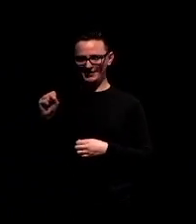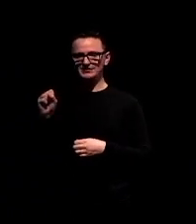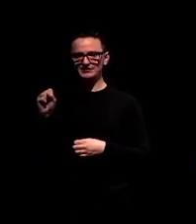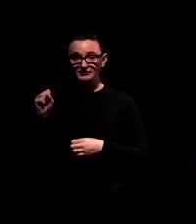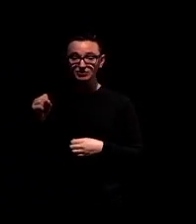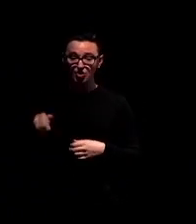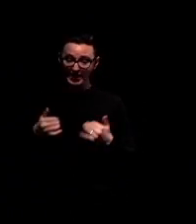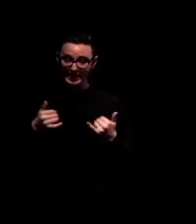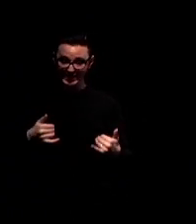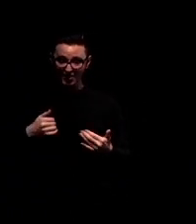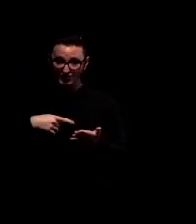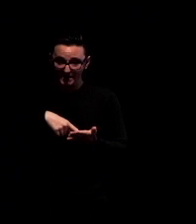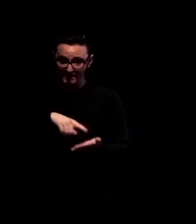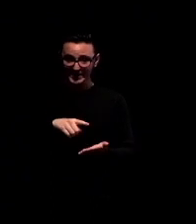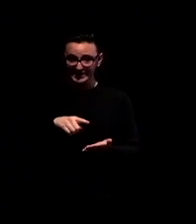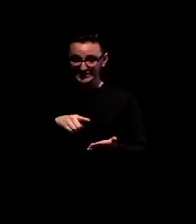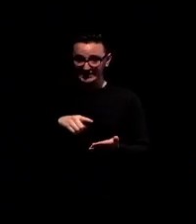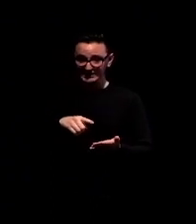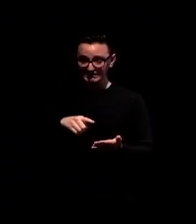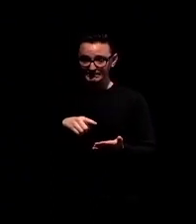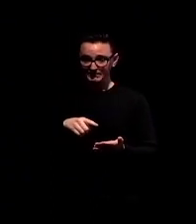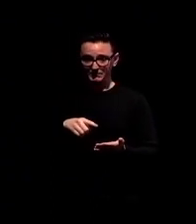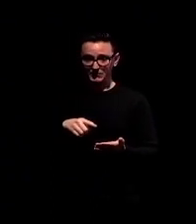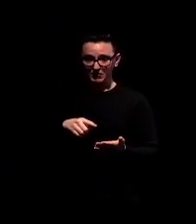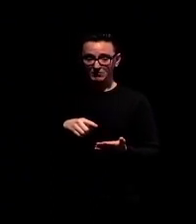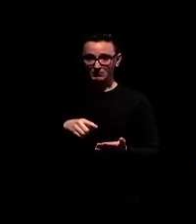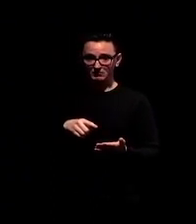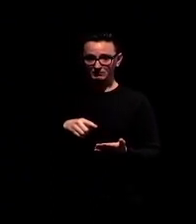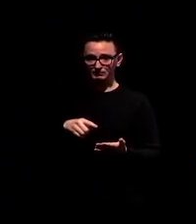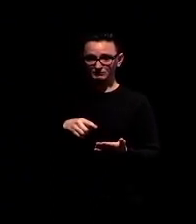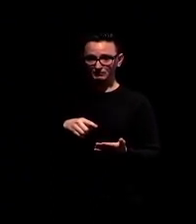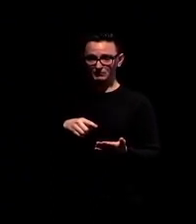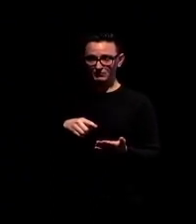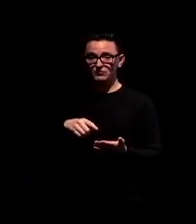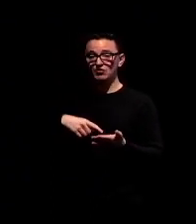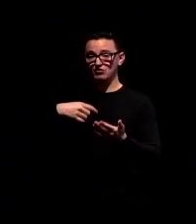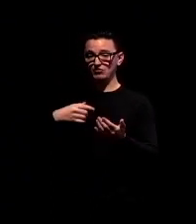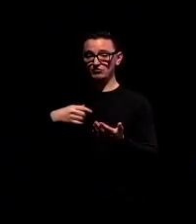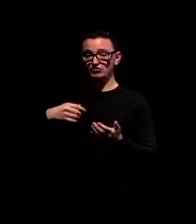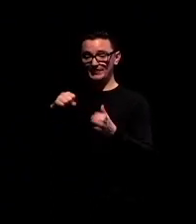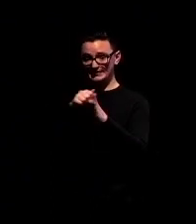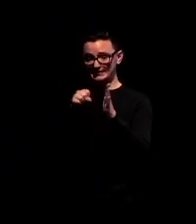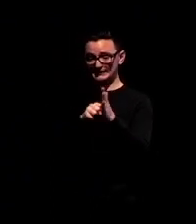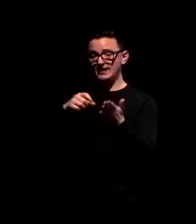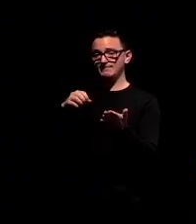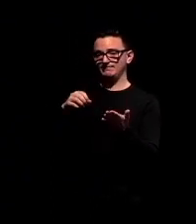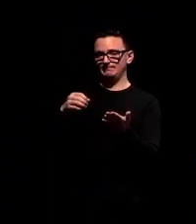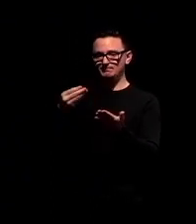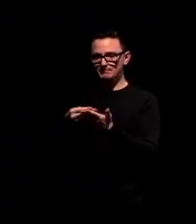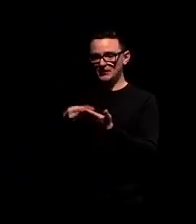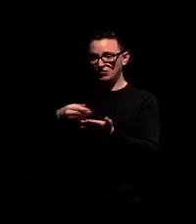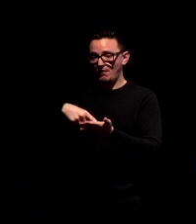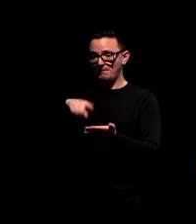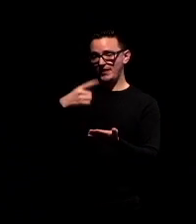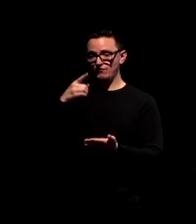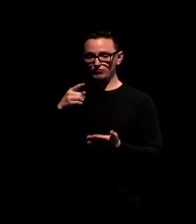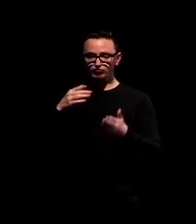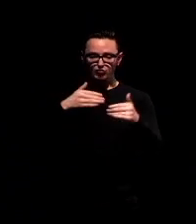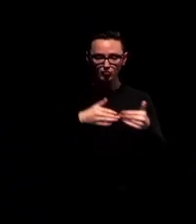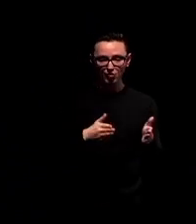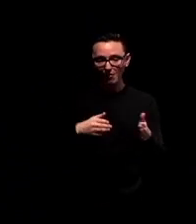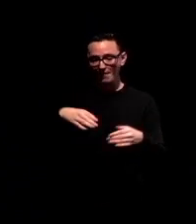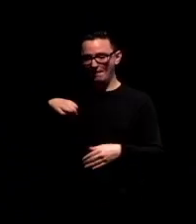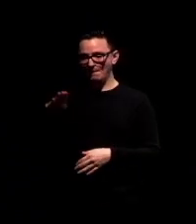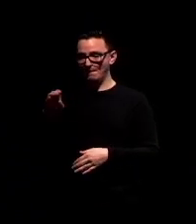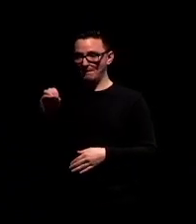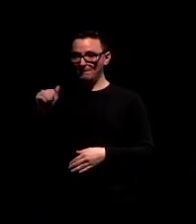room and board, which is why we go through child protection, right? Because 4E pays for room and board. So the estate funds would pay for room and board, so you don't have to go